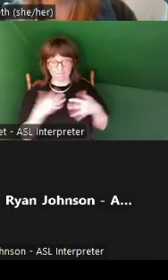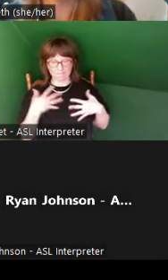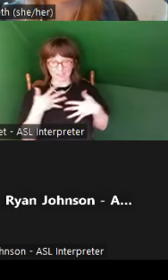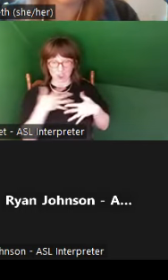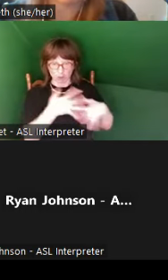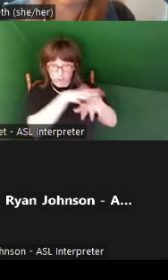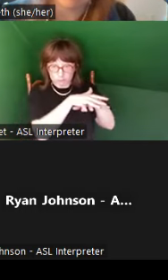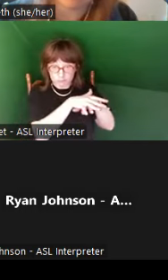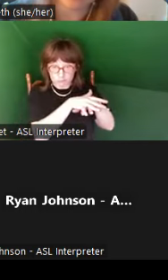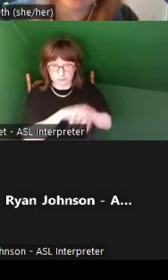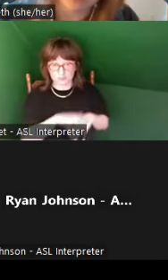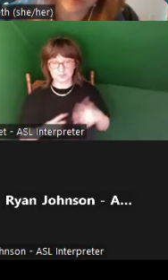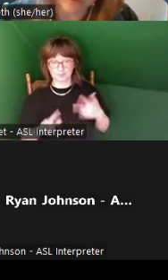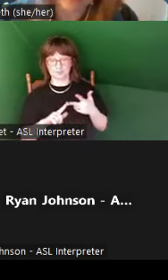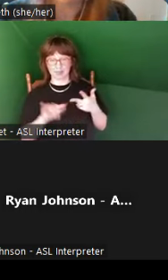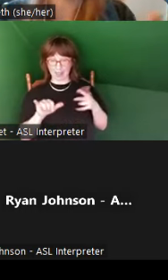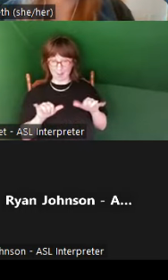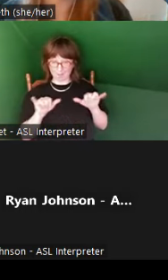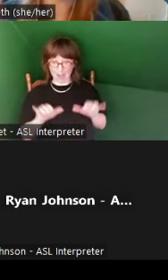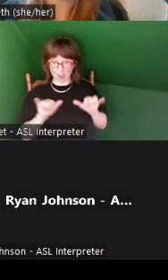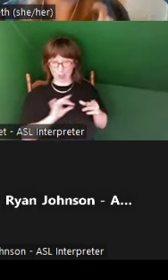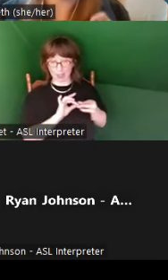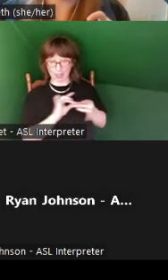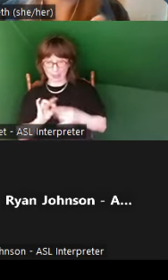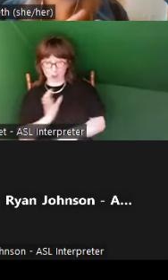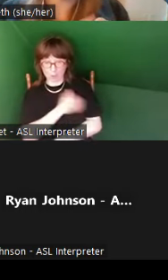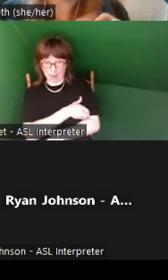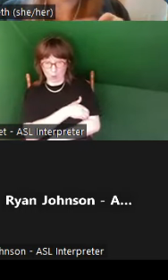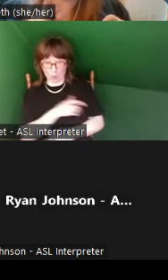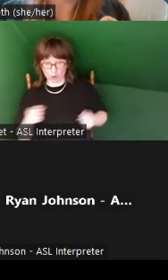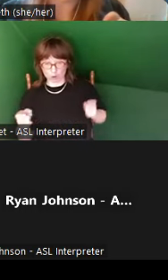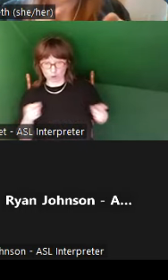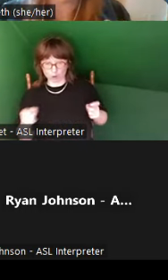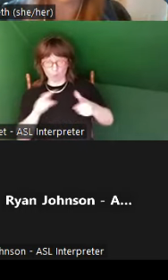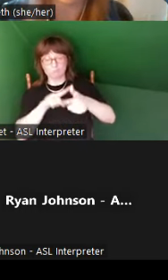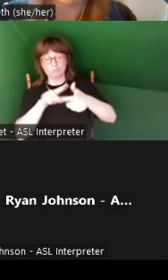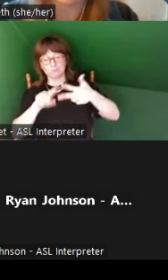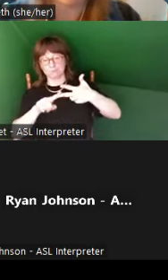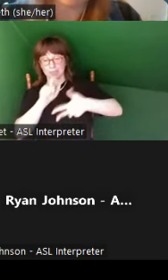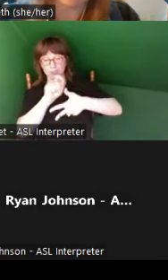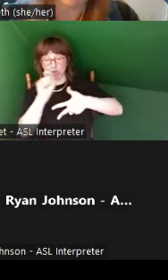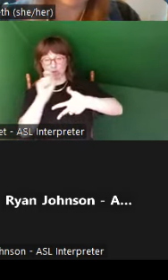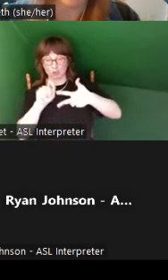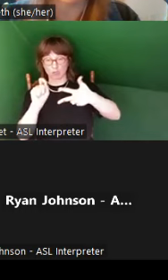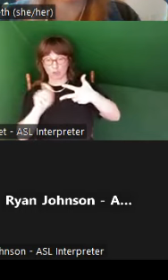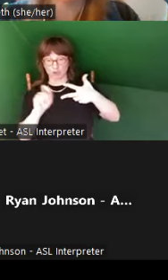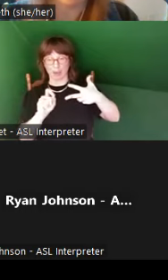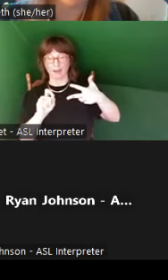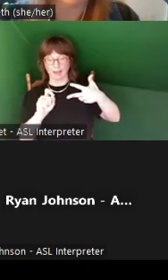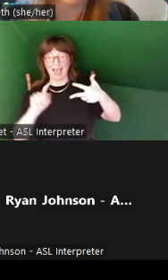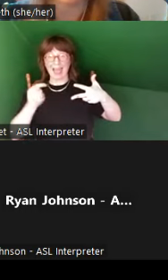this pattern linked to domination and control? Those should be your three checklists before